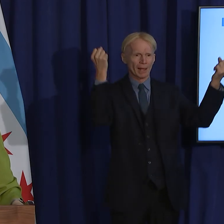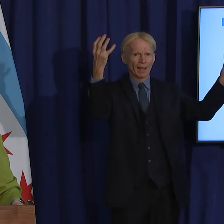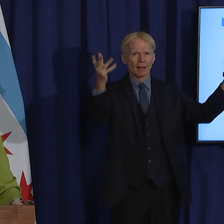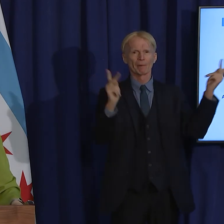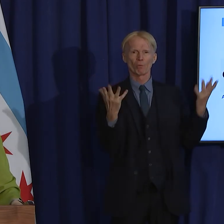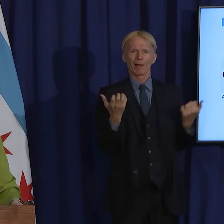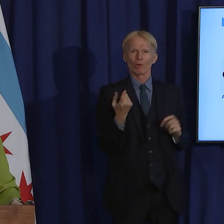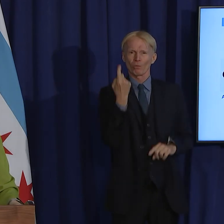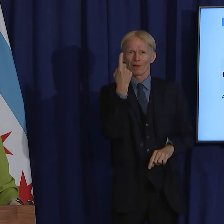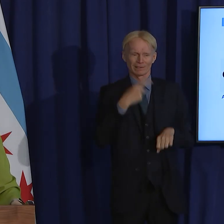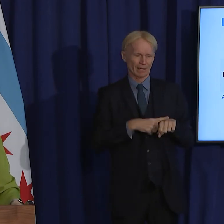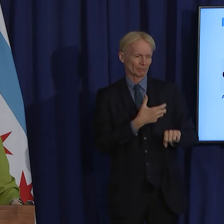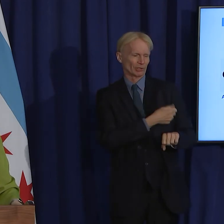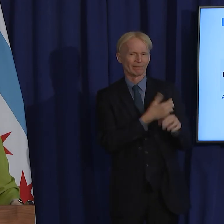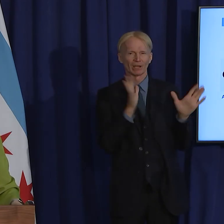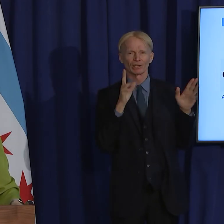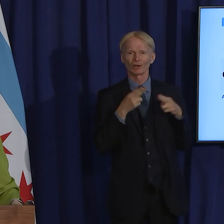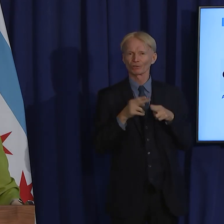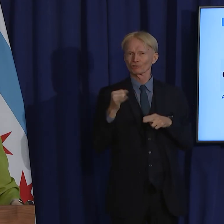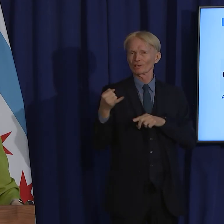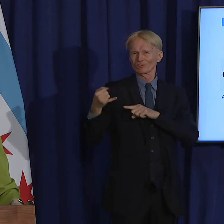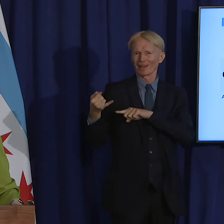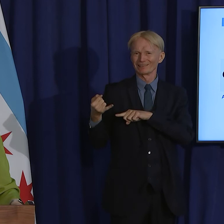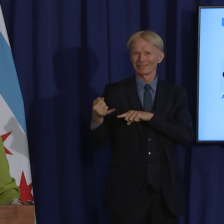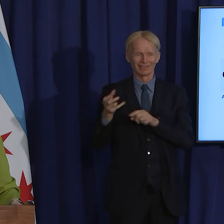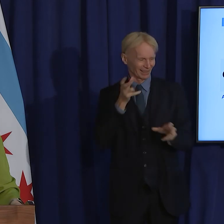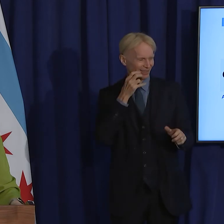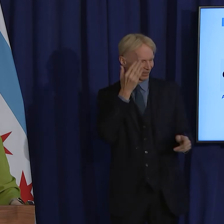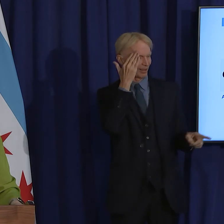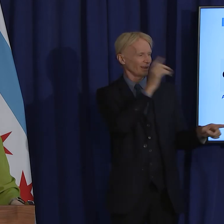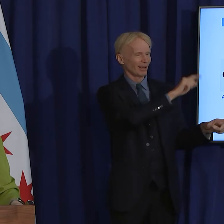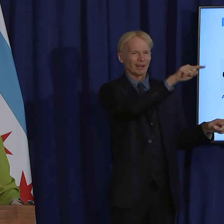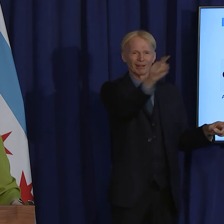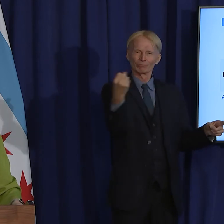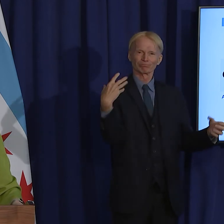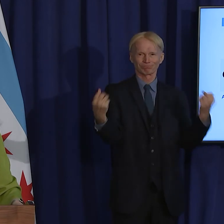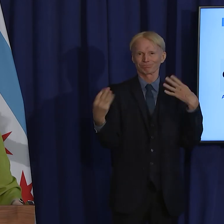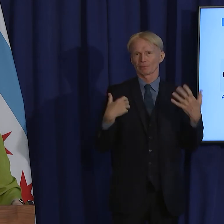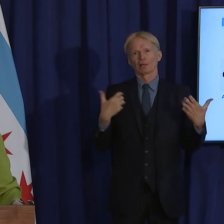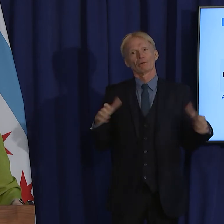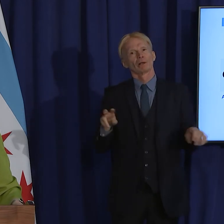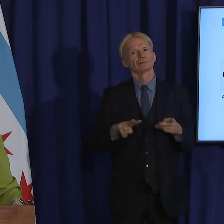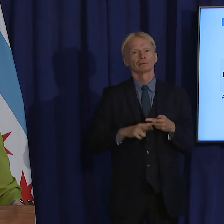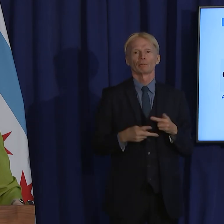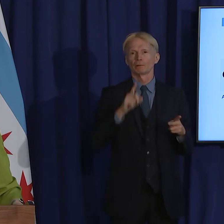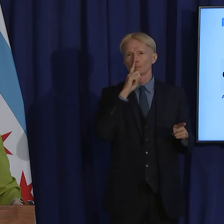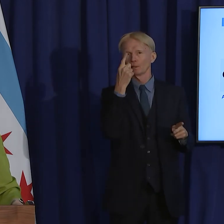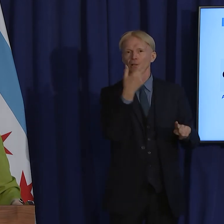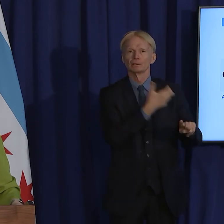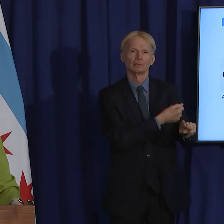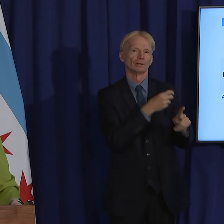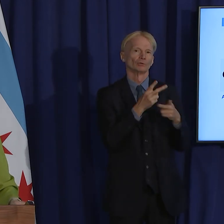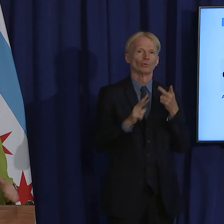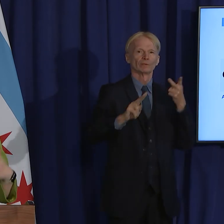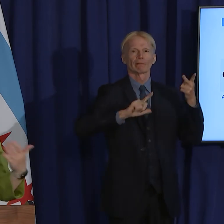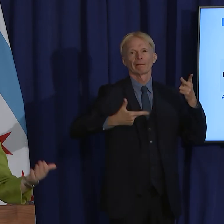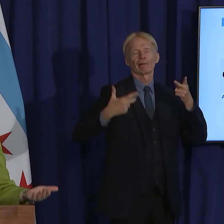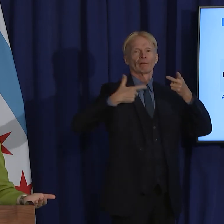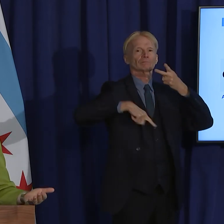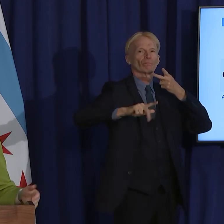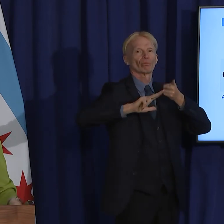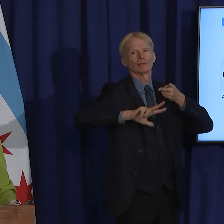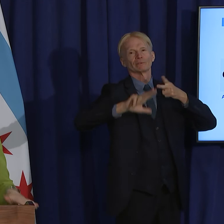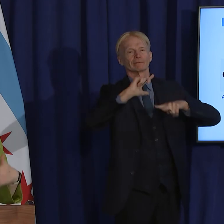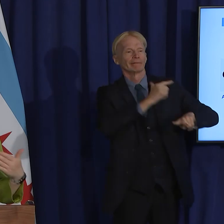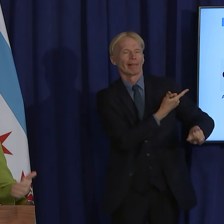Johnson, and we have heard that when we've been out in communities, people wanting to do a single shot, particularly if they had had